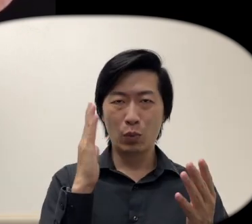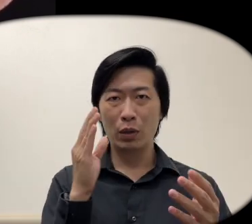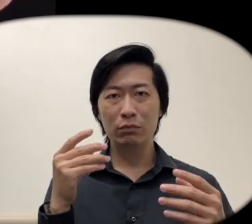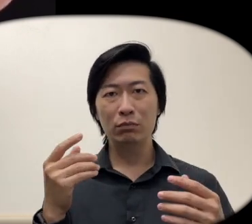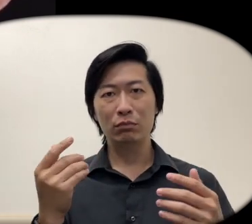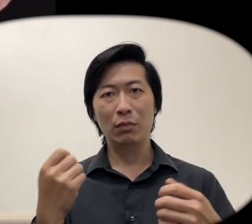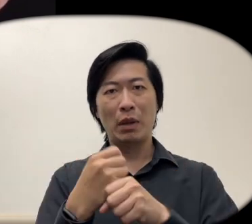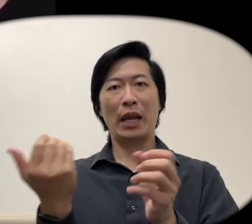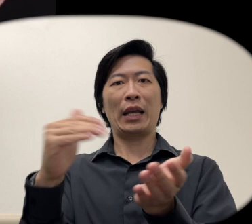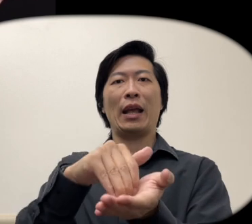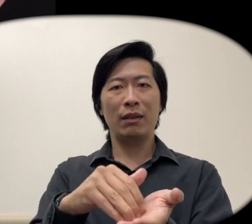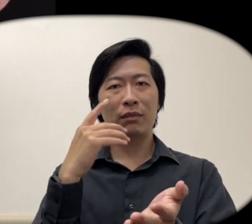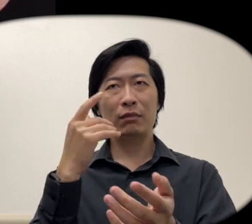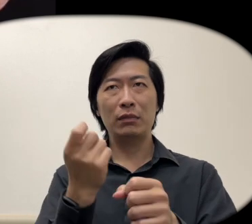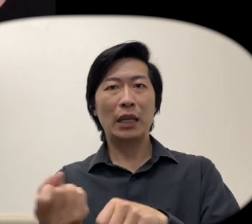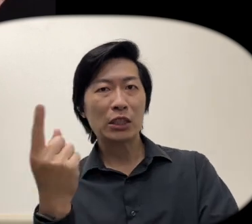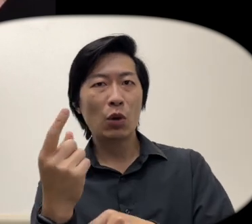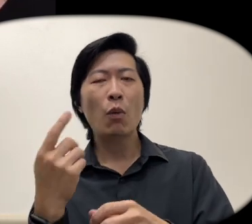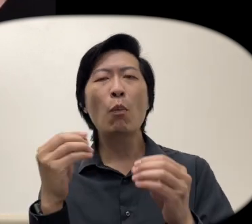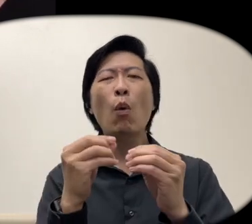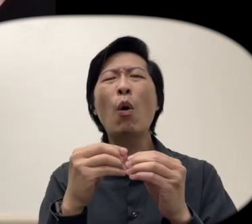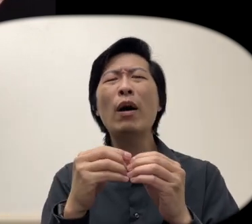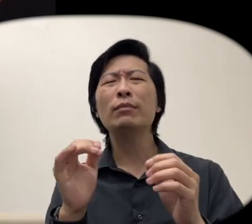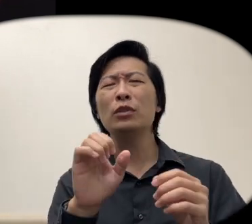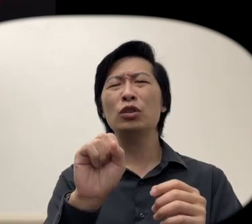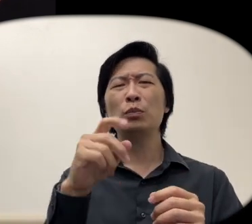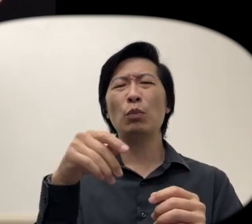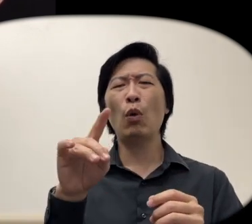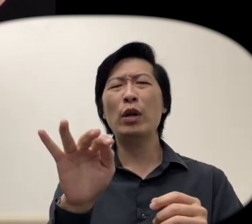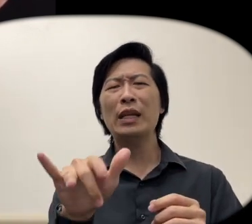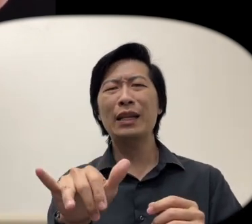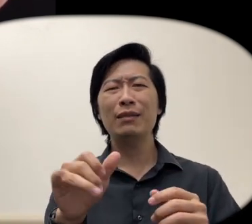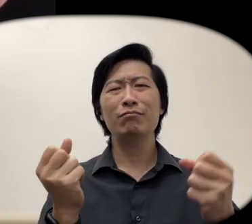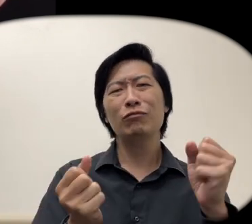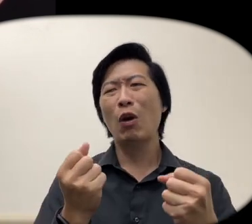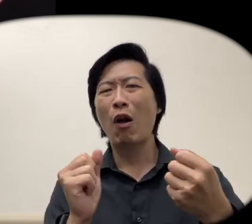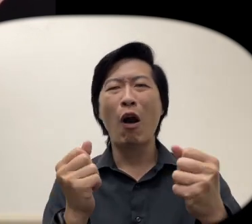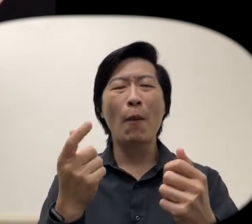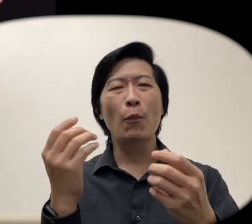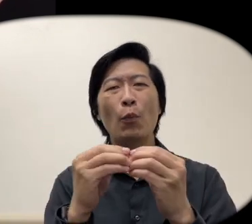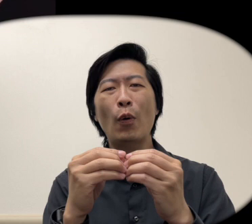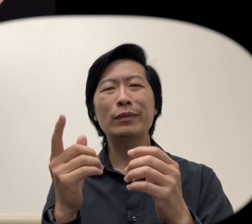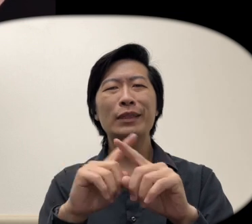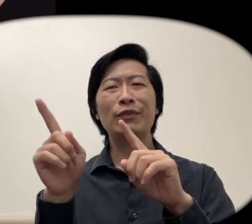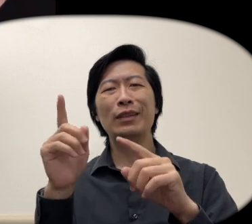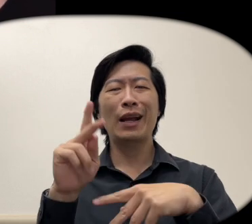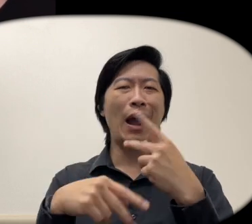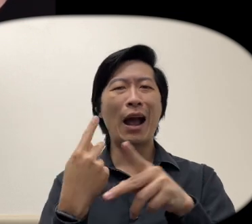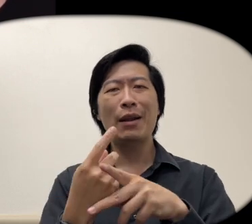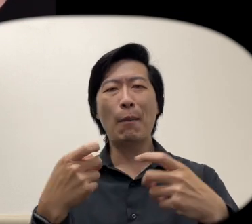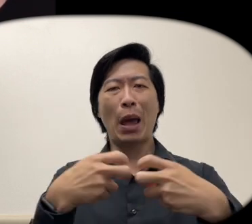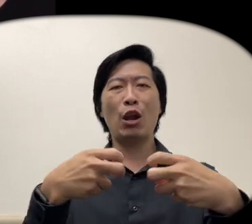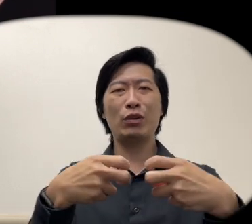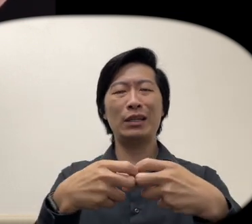year as a more sportier version using the latest battery technology. So what's very interesting is that 93% of their sales today was from a